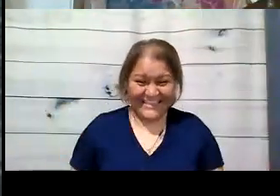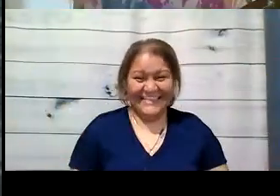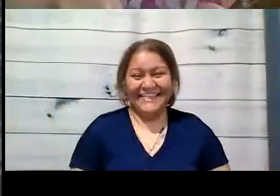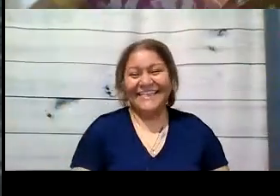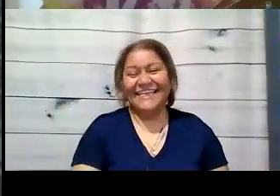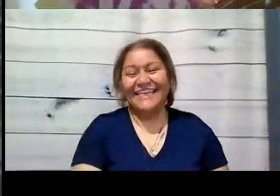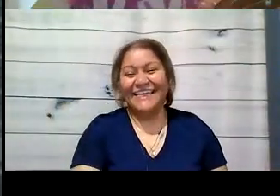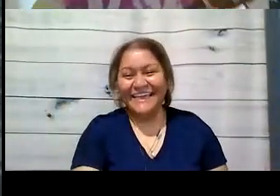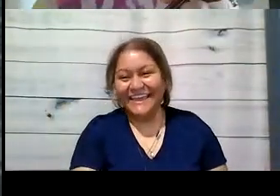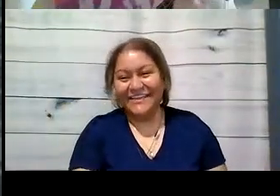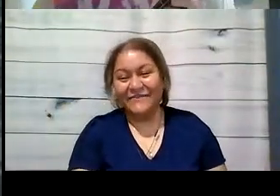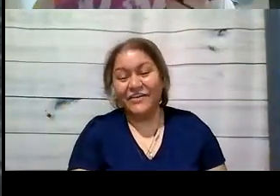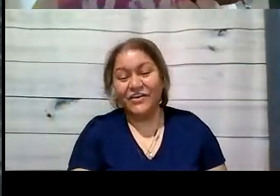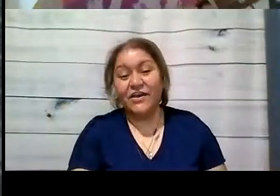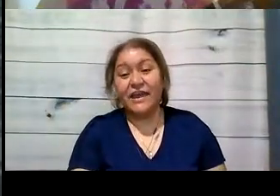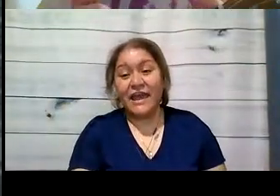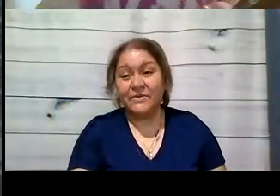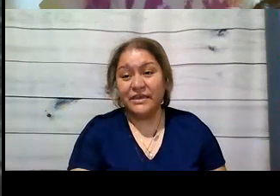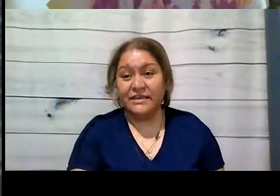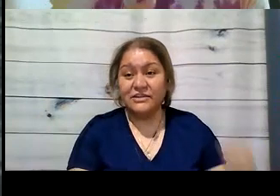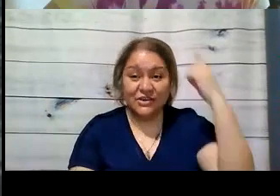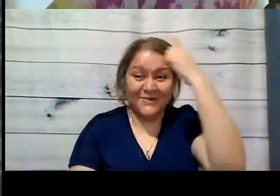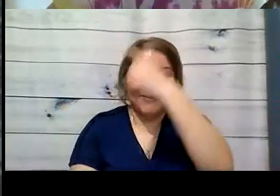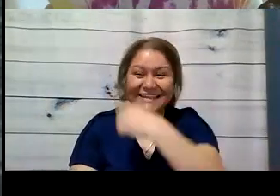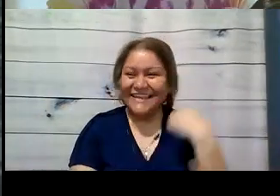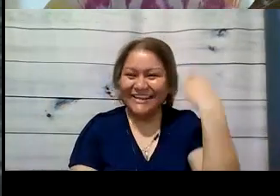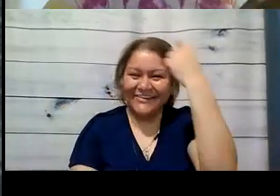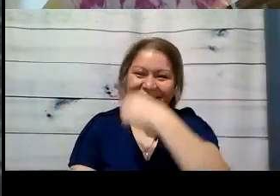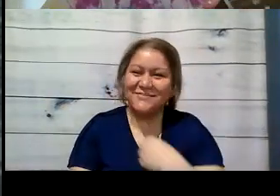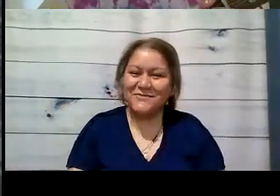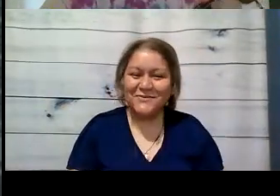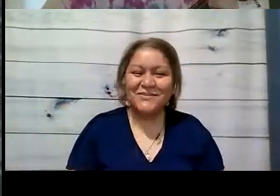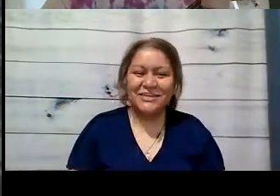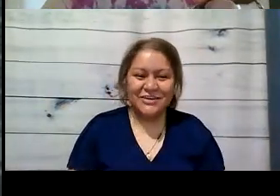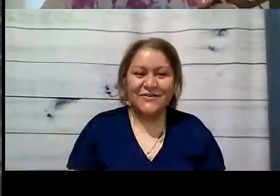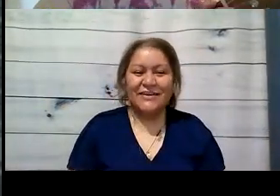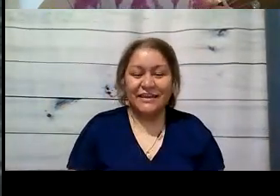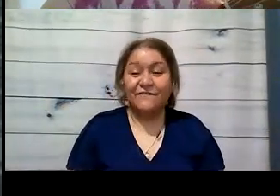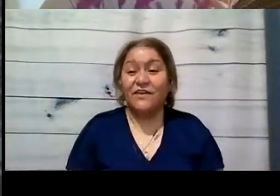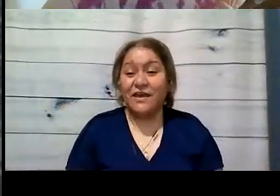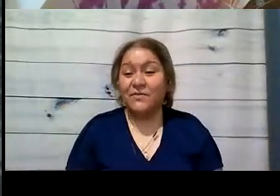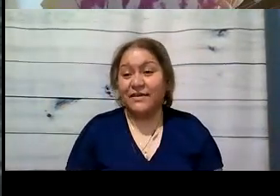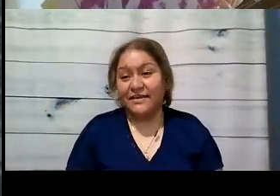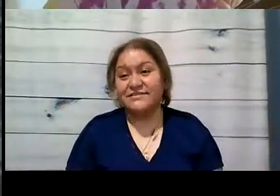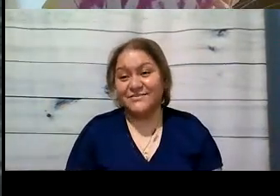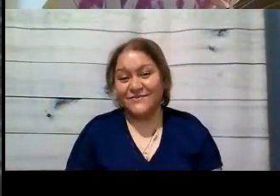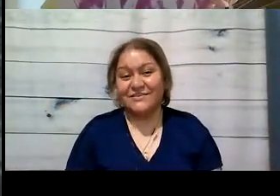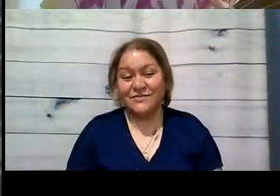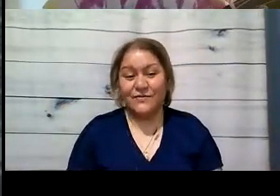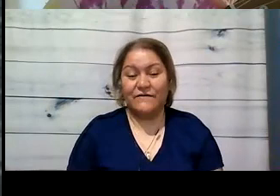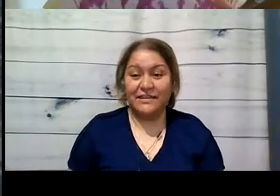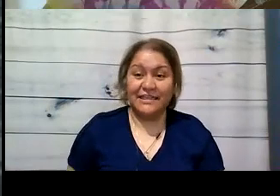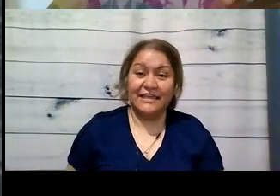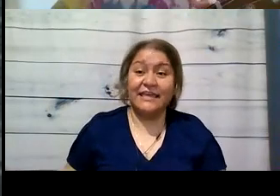Hooray! If you're happy and you know it, then your face will surely show it. If you're happy and you know it,